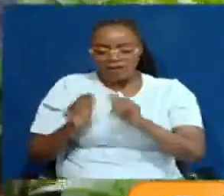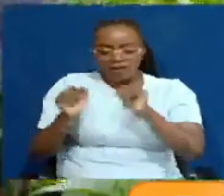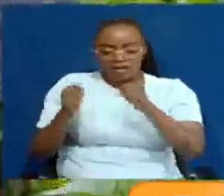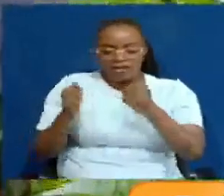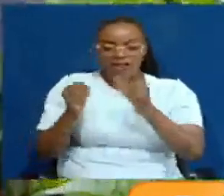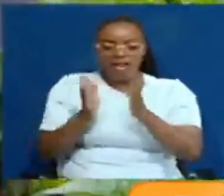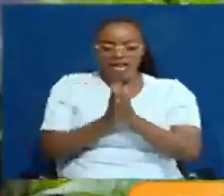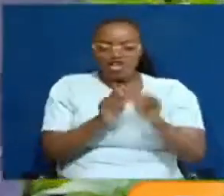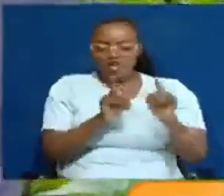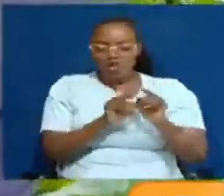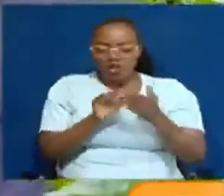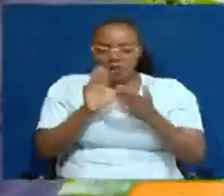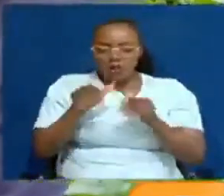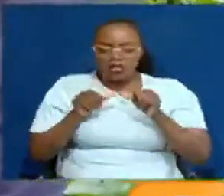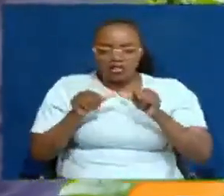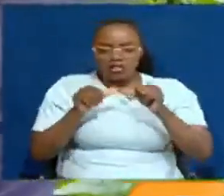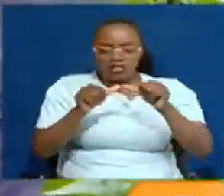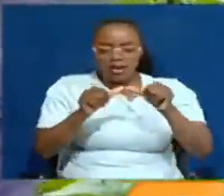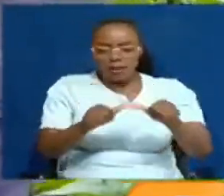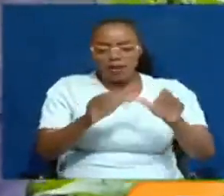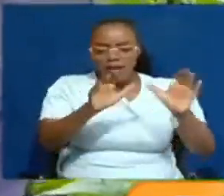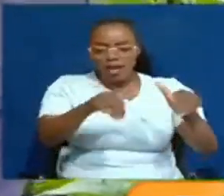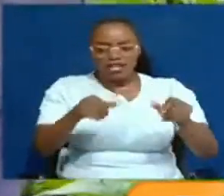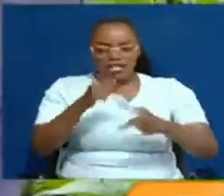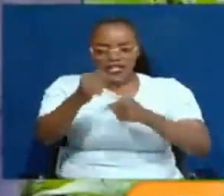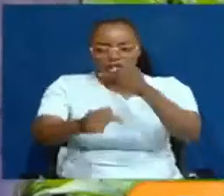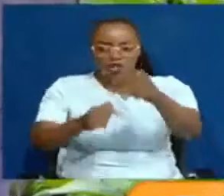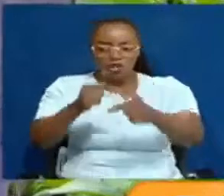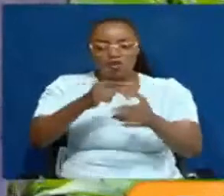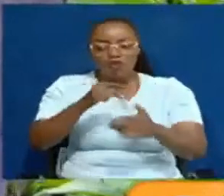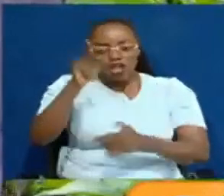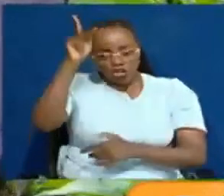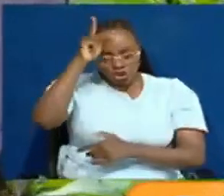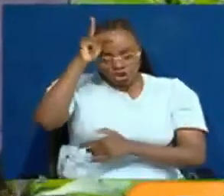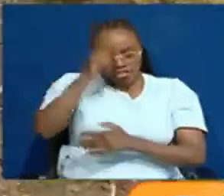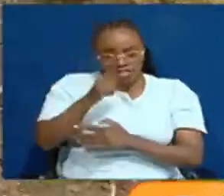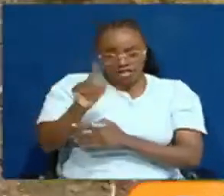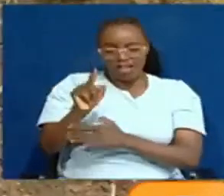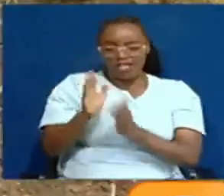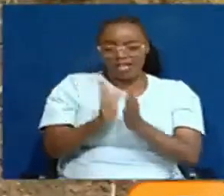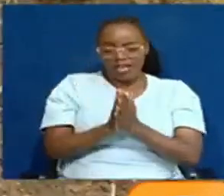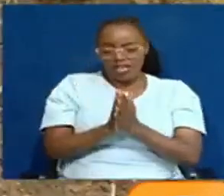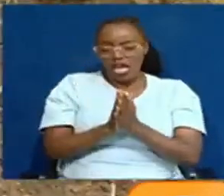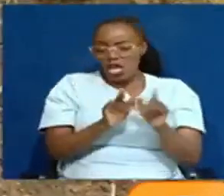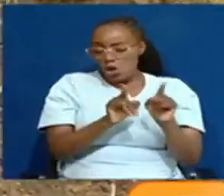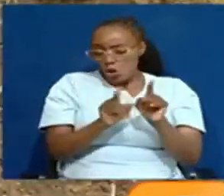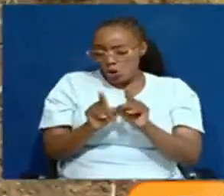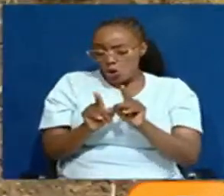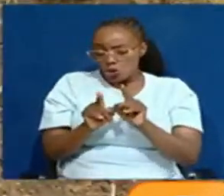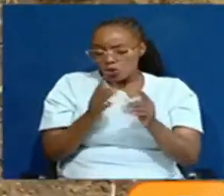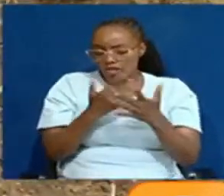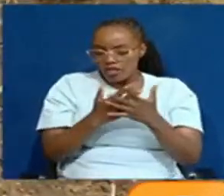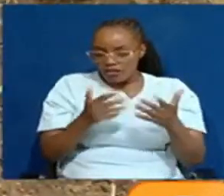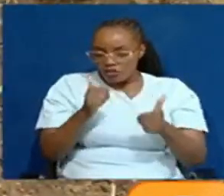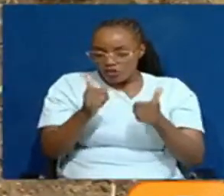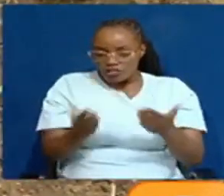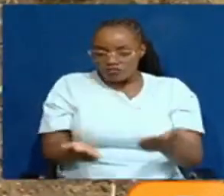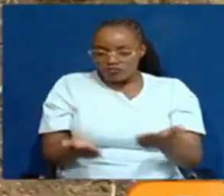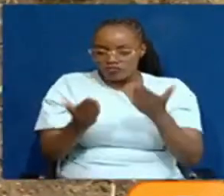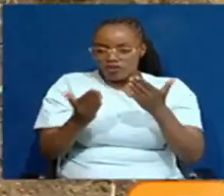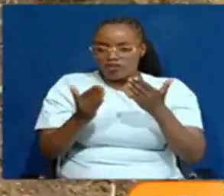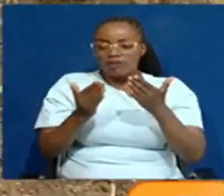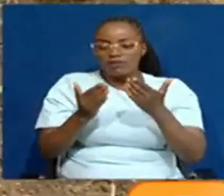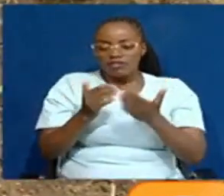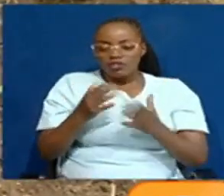more sustainable agriculture continues. With the right knowledge and resources, farmers can harness nature's potential, leading